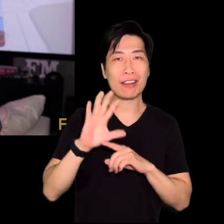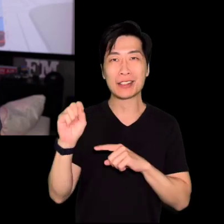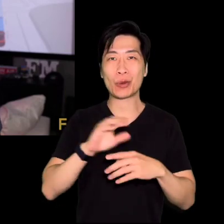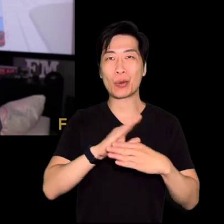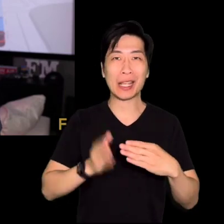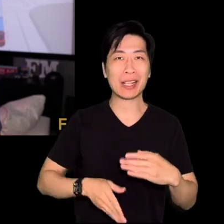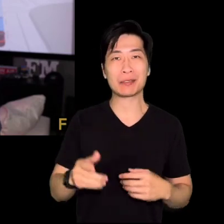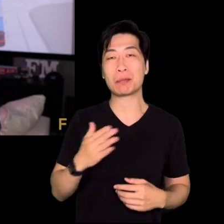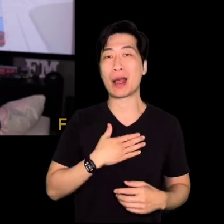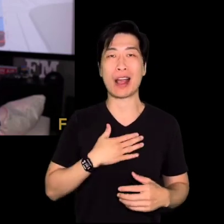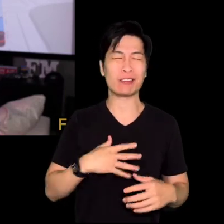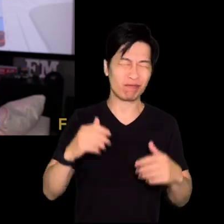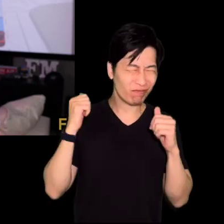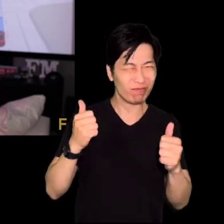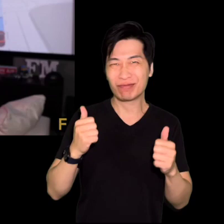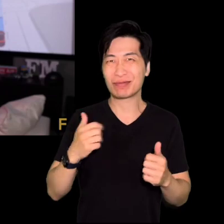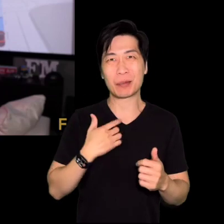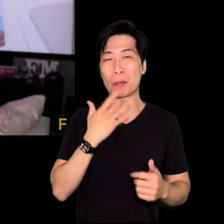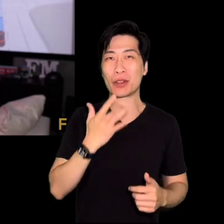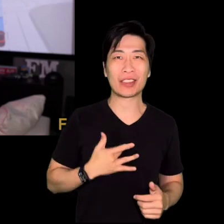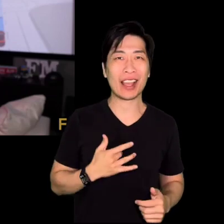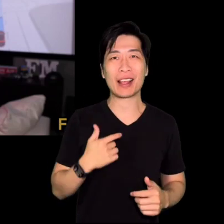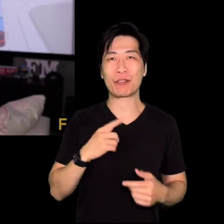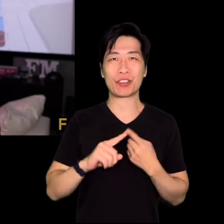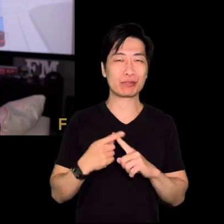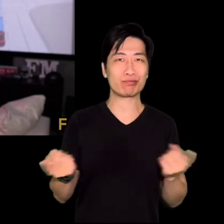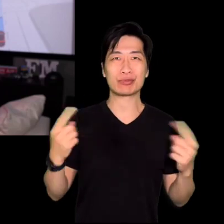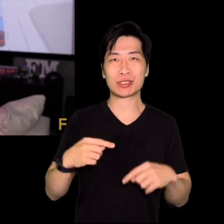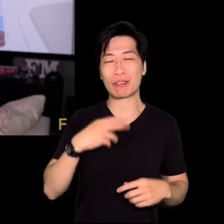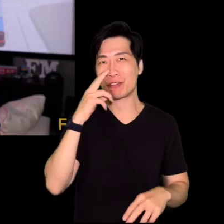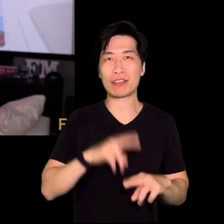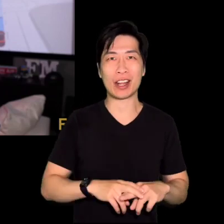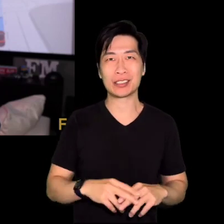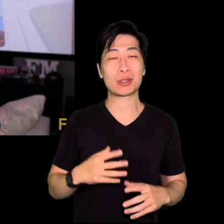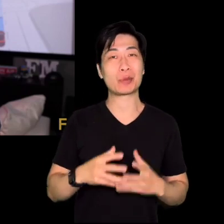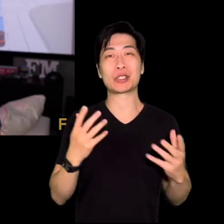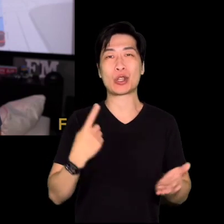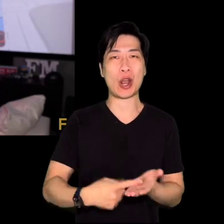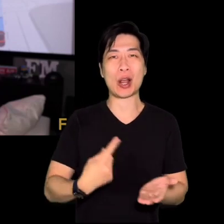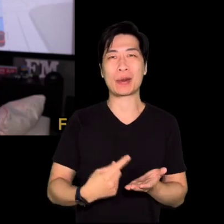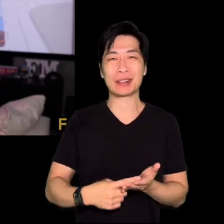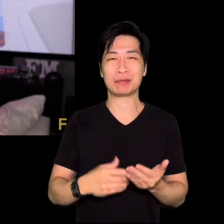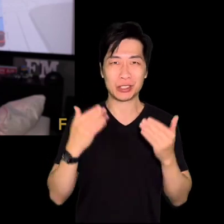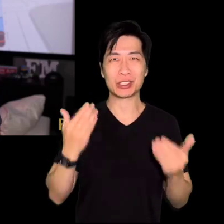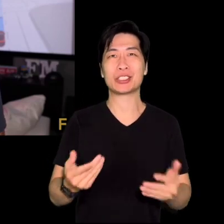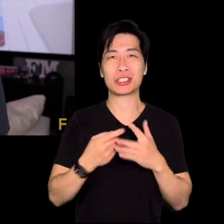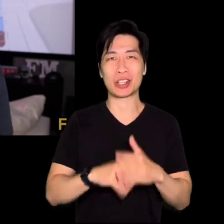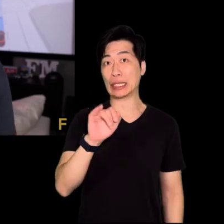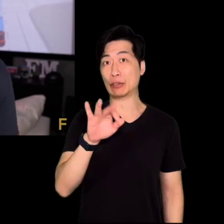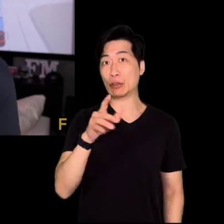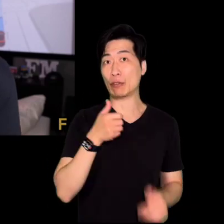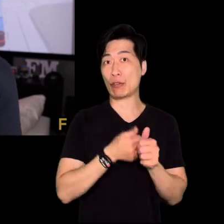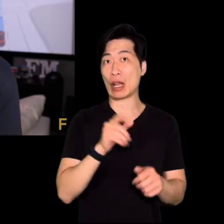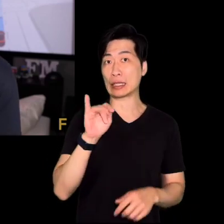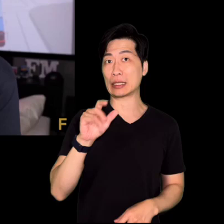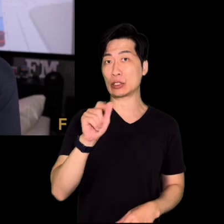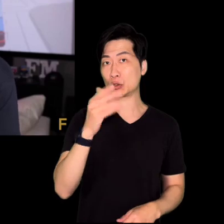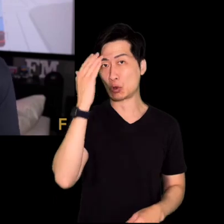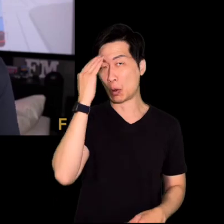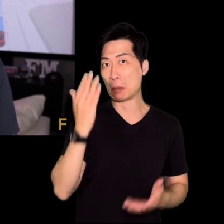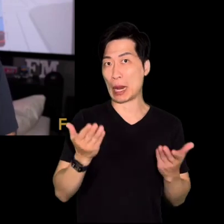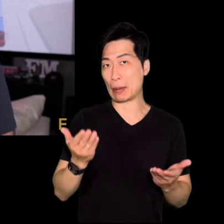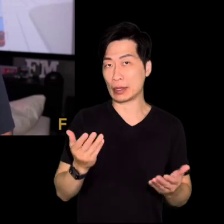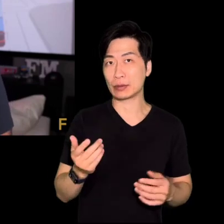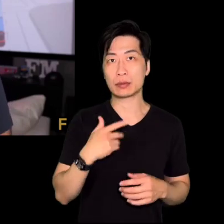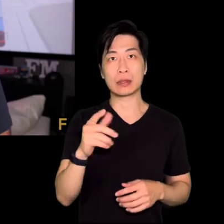weekend. Mine was phenomenal. It was my birthday, and I had my friends over. Oh, so fun. So much to talk about. Let's go ahead and get started right away.